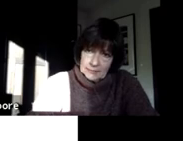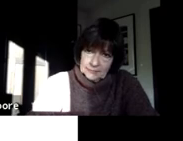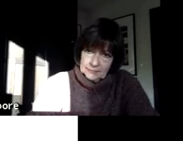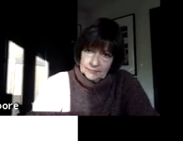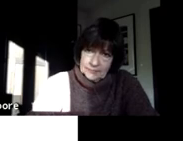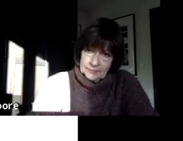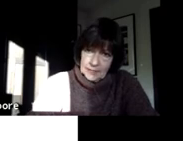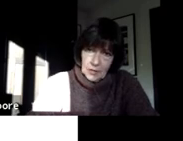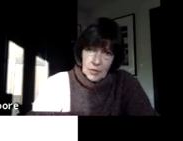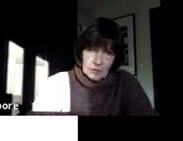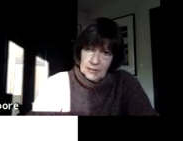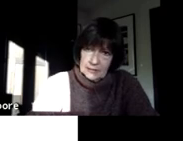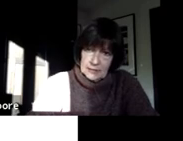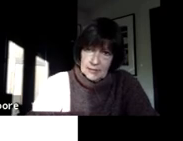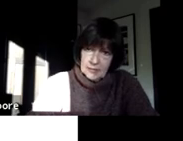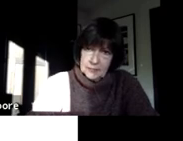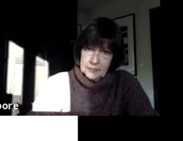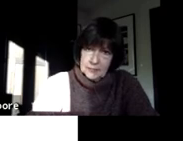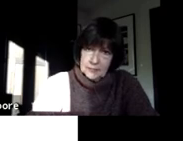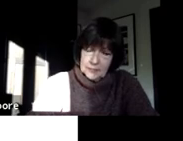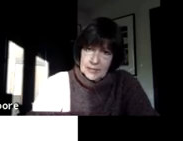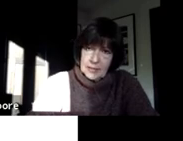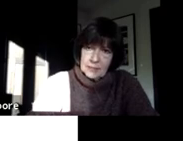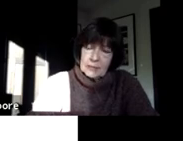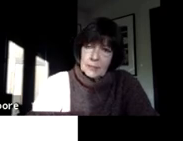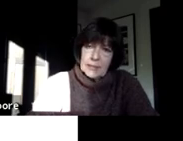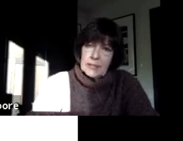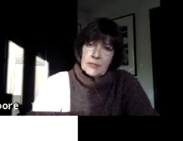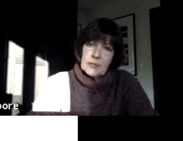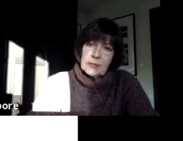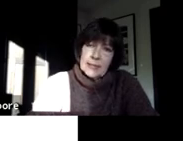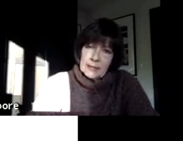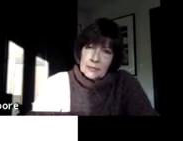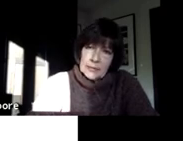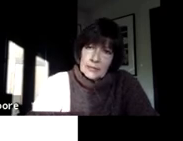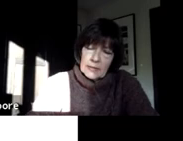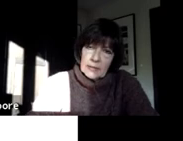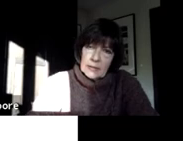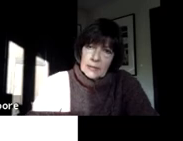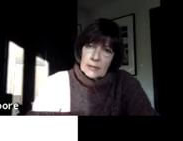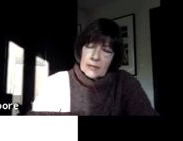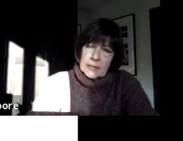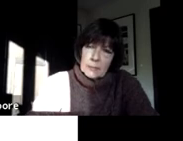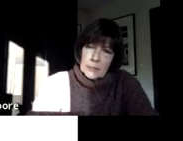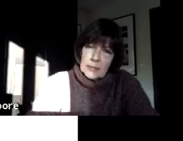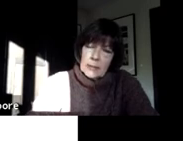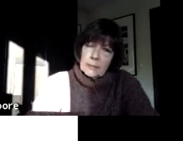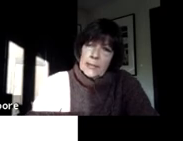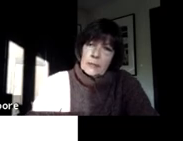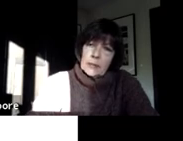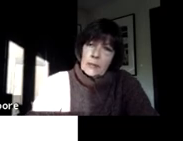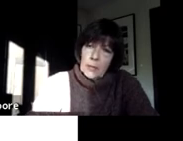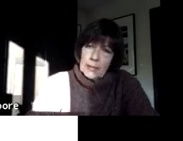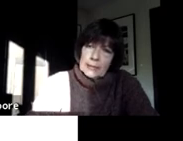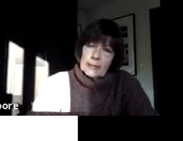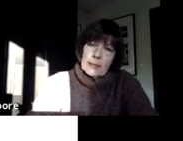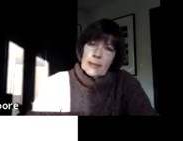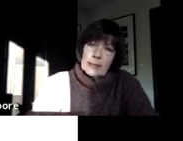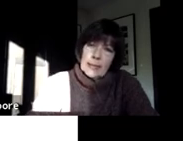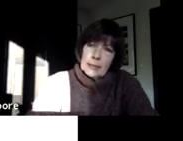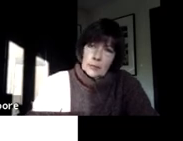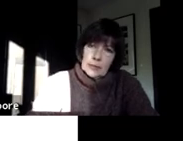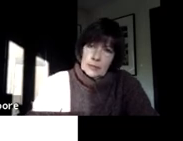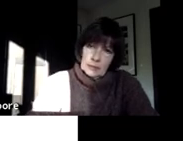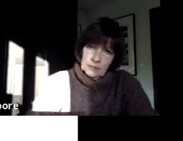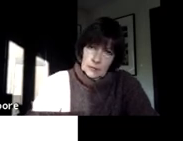arrest, no violence, but a peaceful gathering to speak about equality